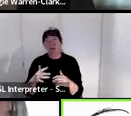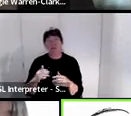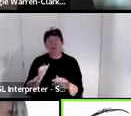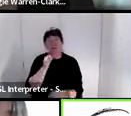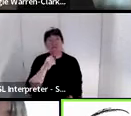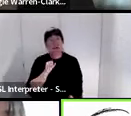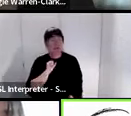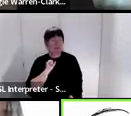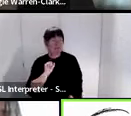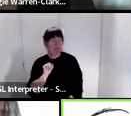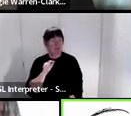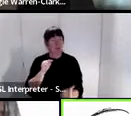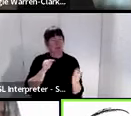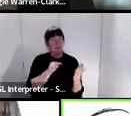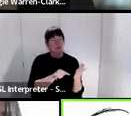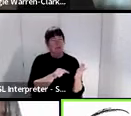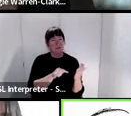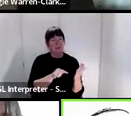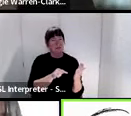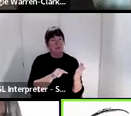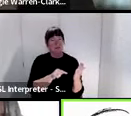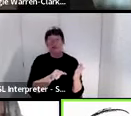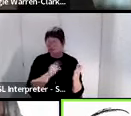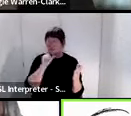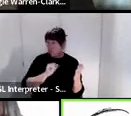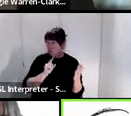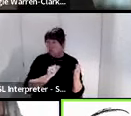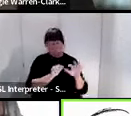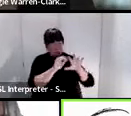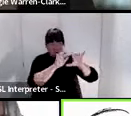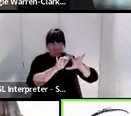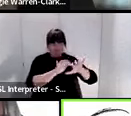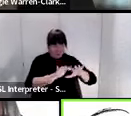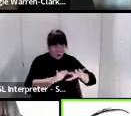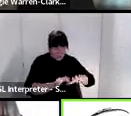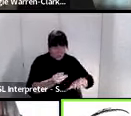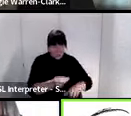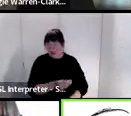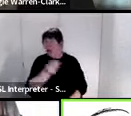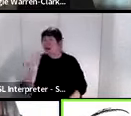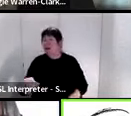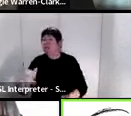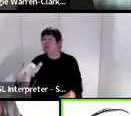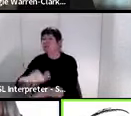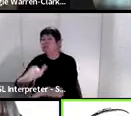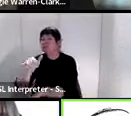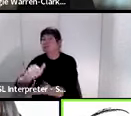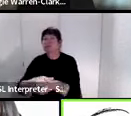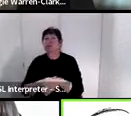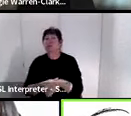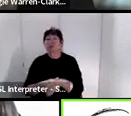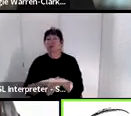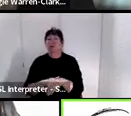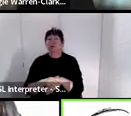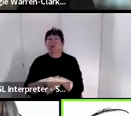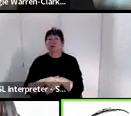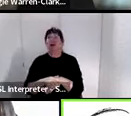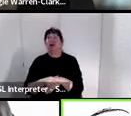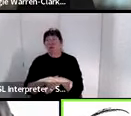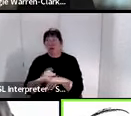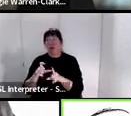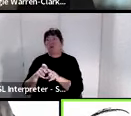entirely possible to write something and get it through, and Diane, all credit to Diane who pulled together a lot of that information,